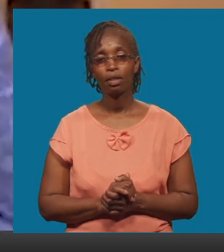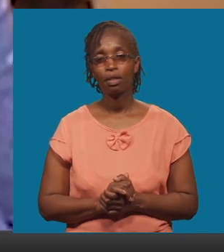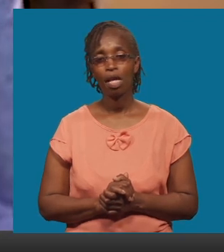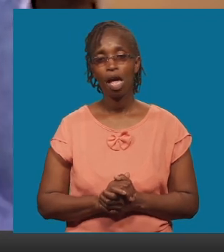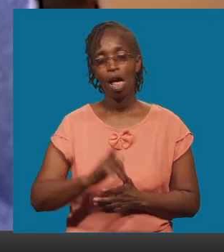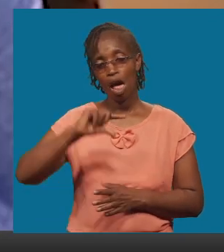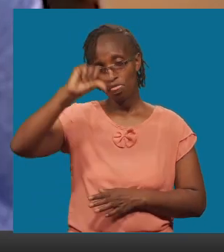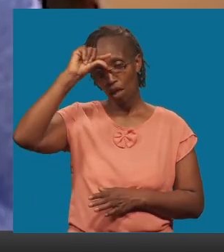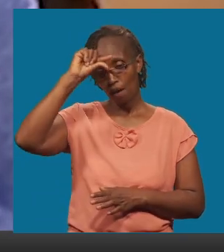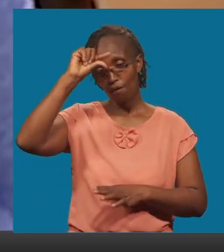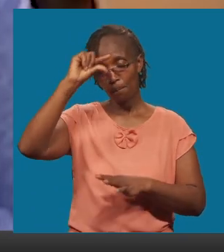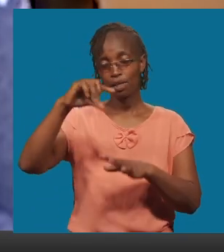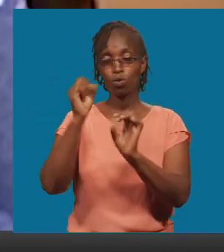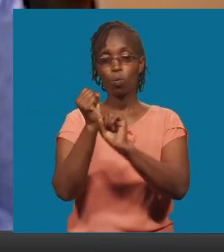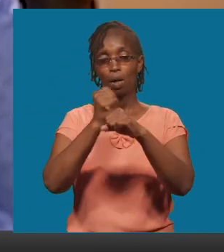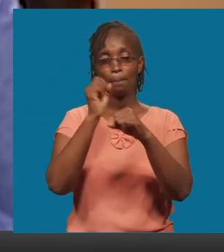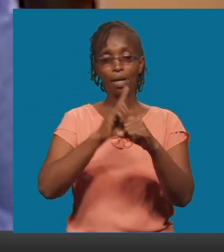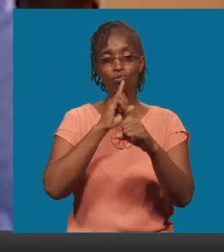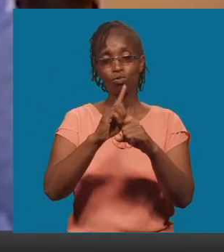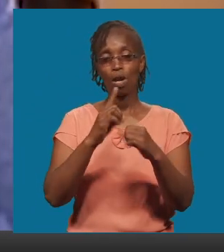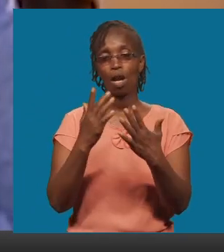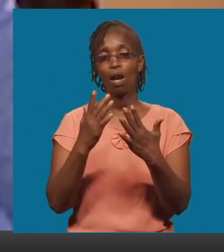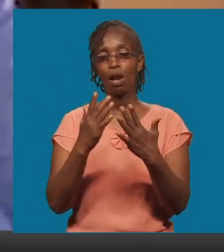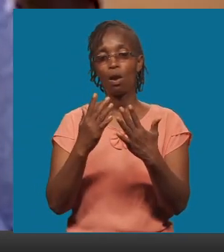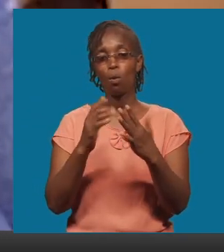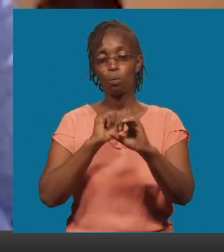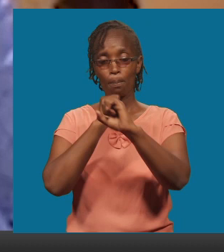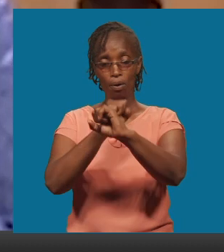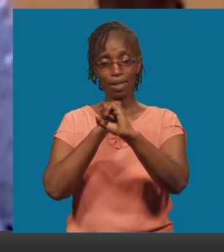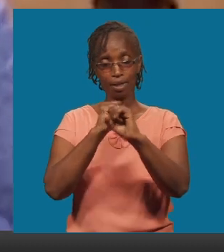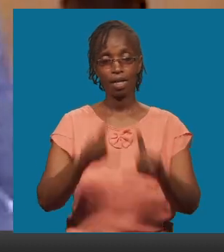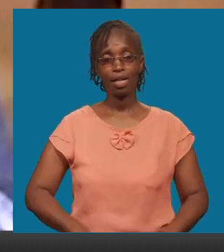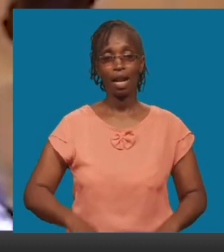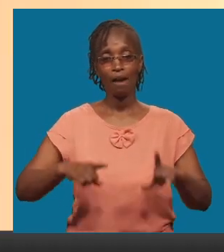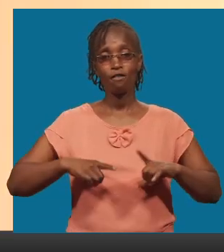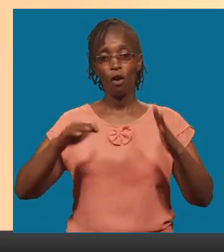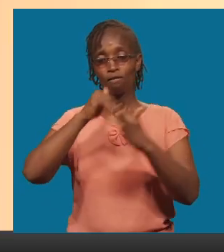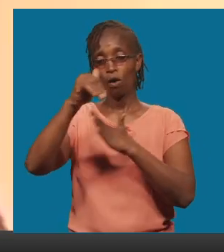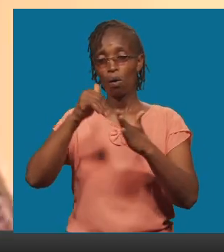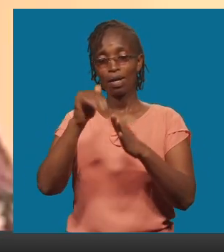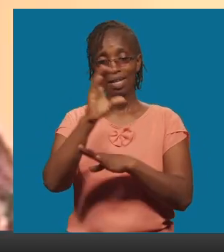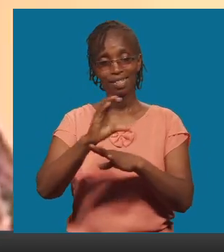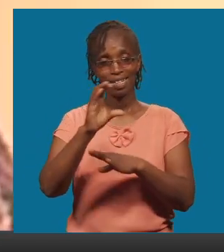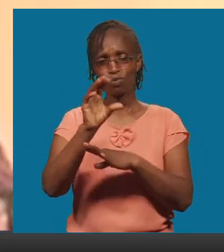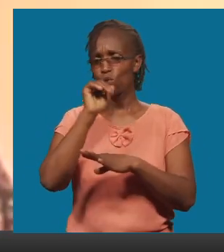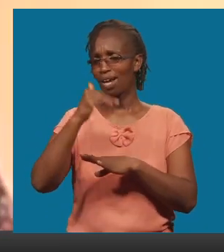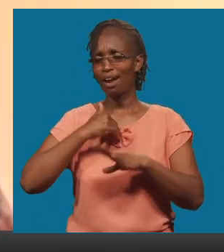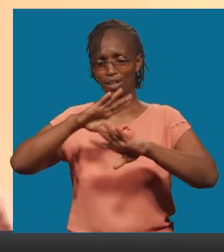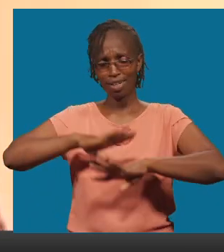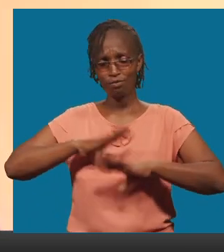And the government will make sure we protect the lives and the property of every citizen. We did not have enough